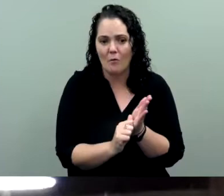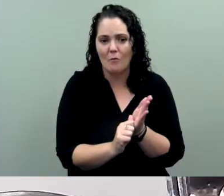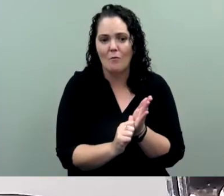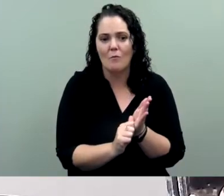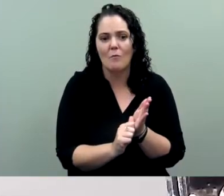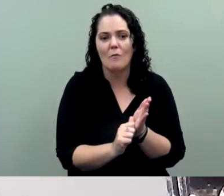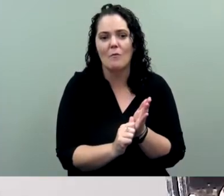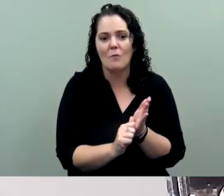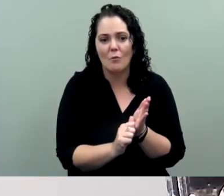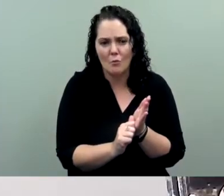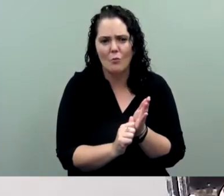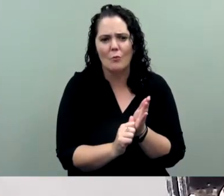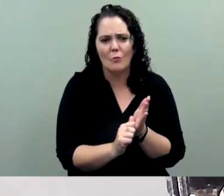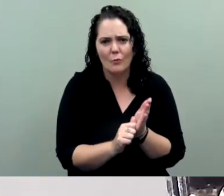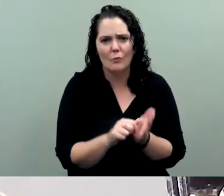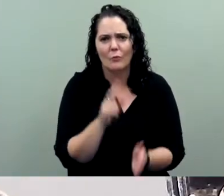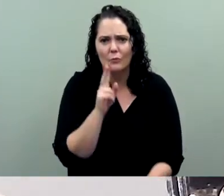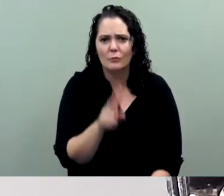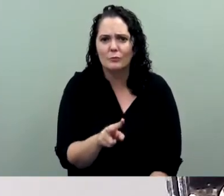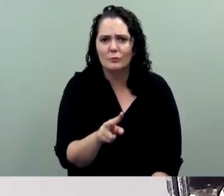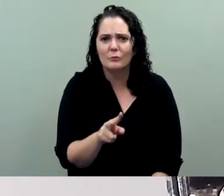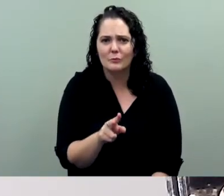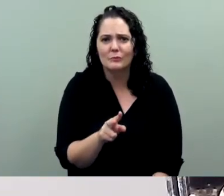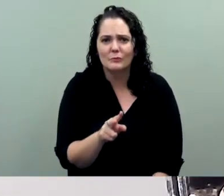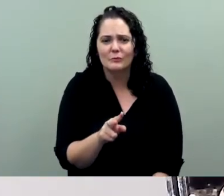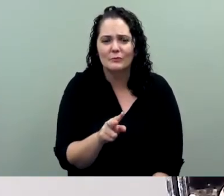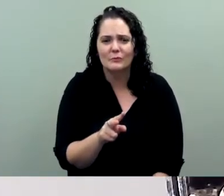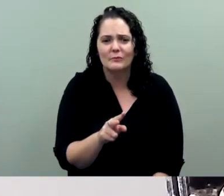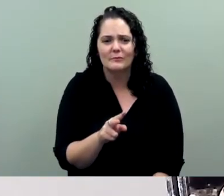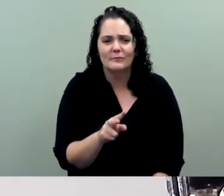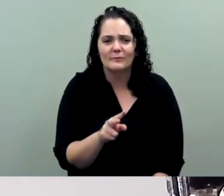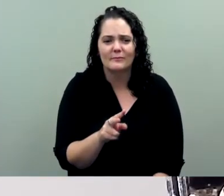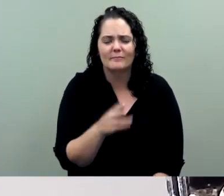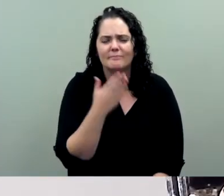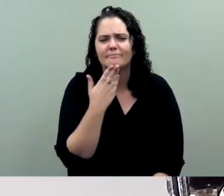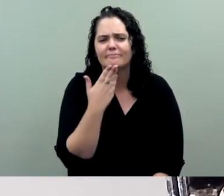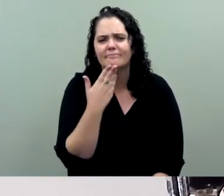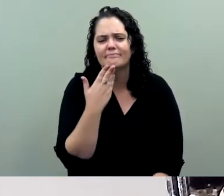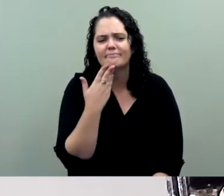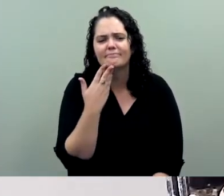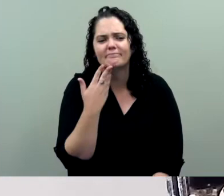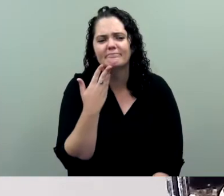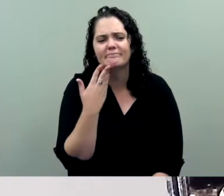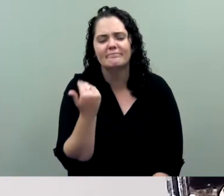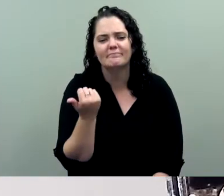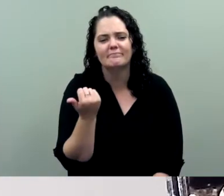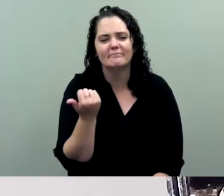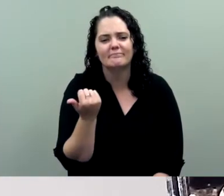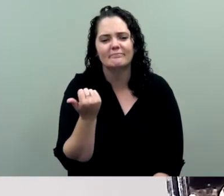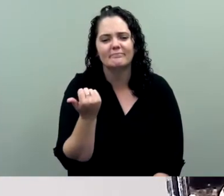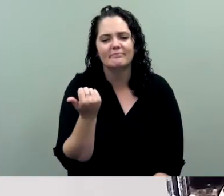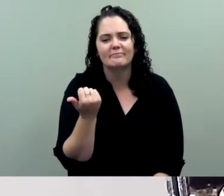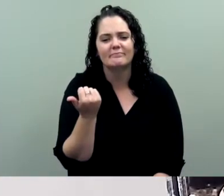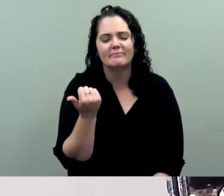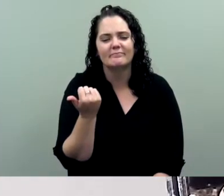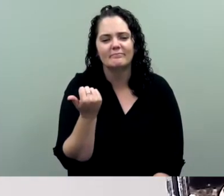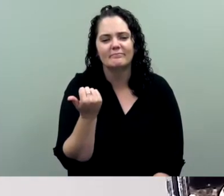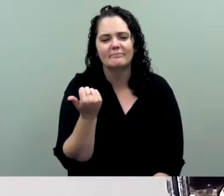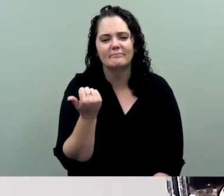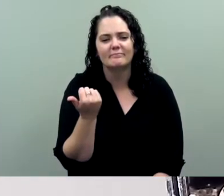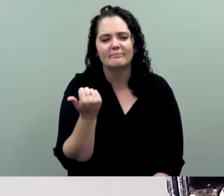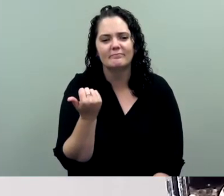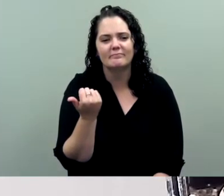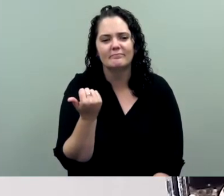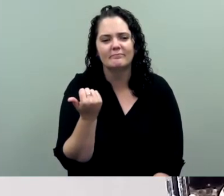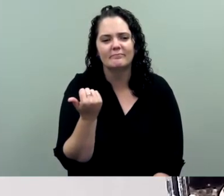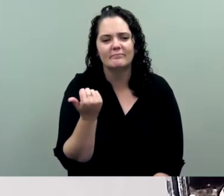again, and look how we're doing now. Can you all see that? Beautiful. You can see how it's just turning. If it starts to look almost like